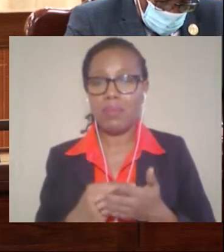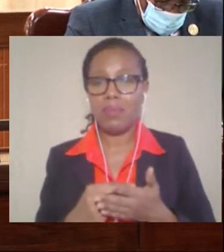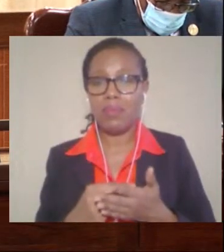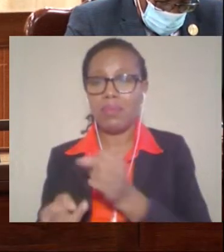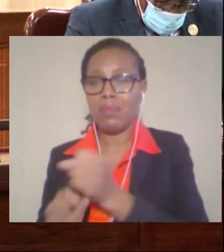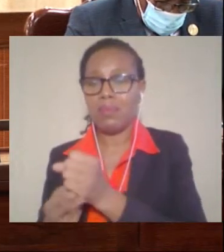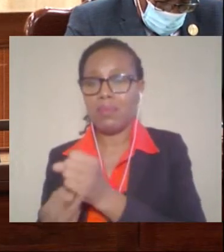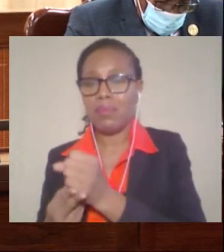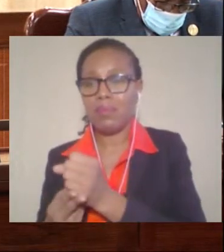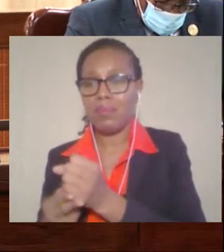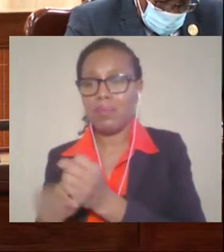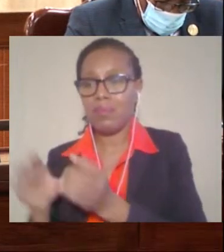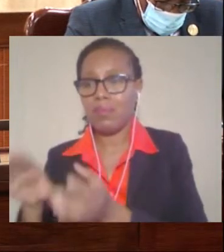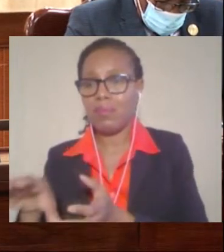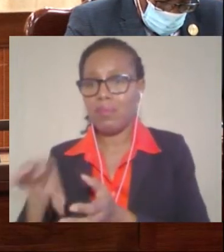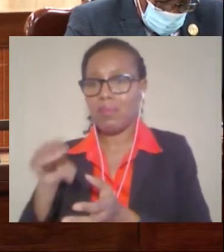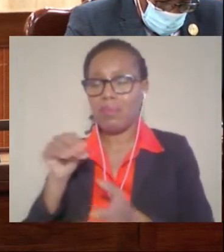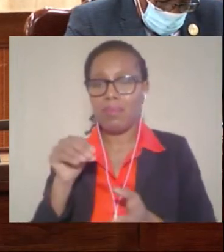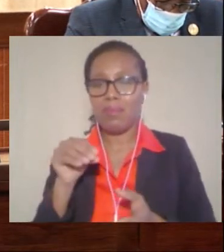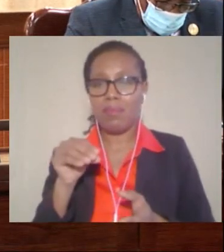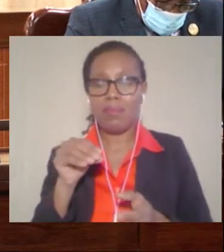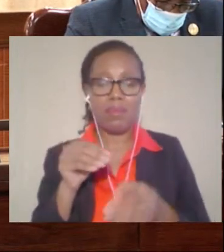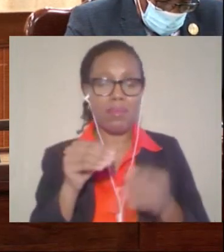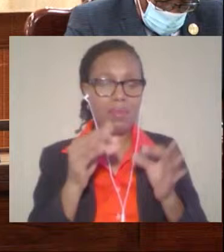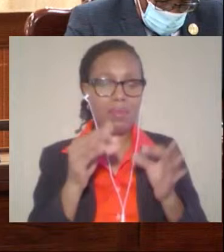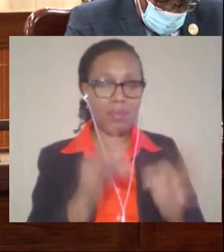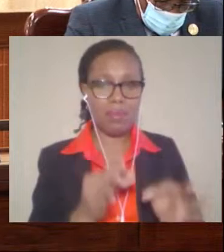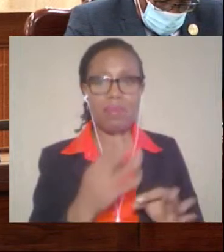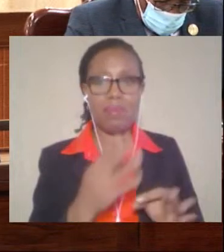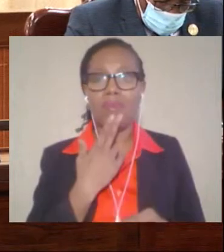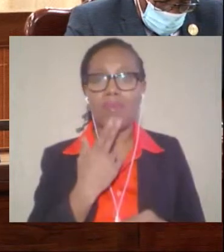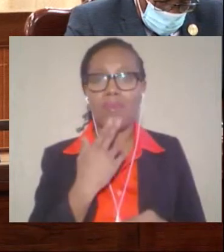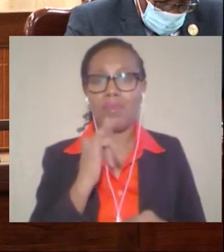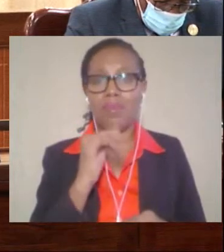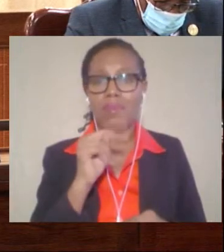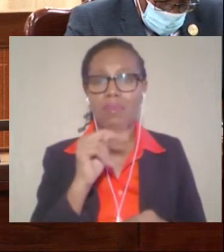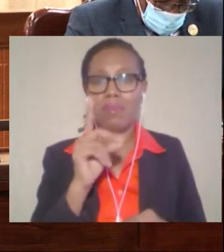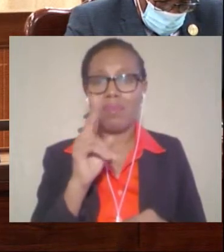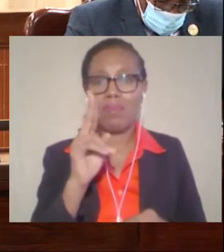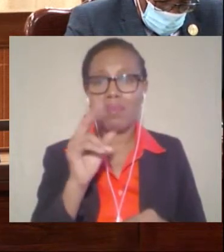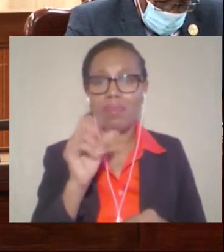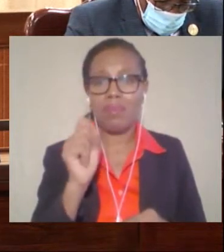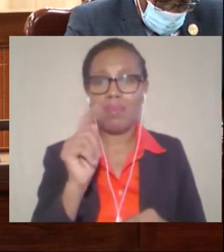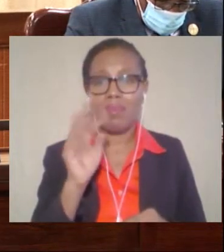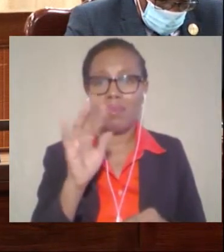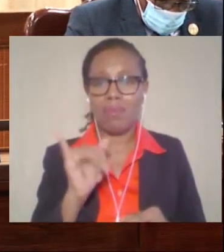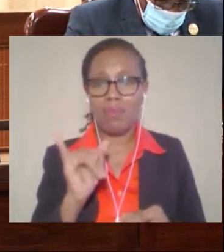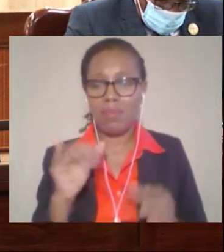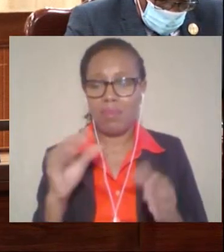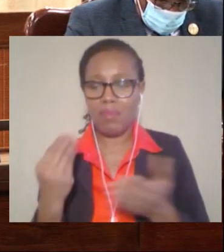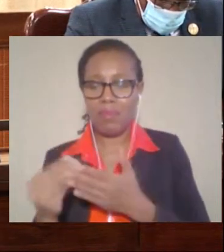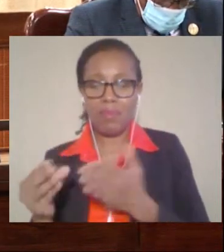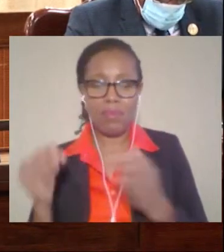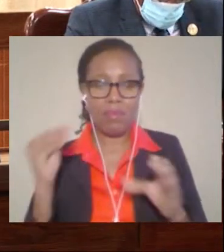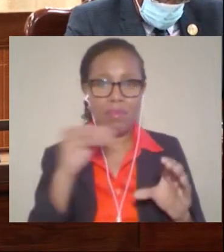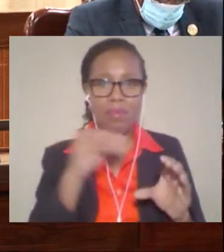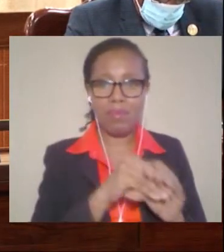in the sugar industry as we know it, as espoused, as alluded